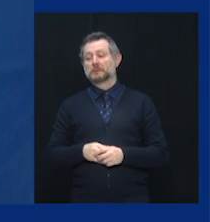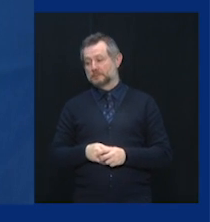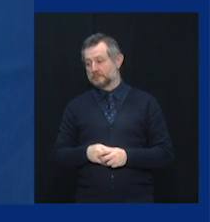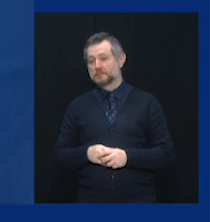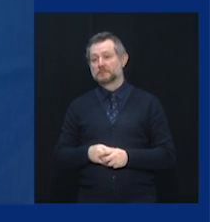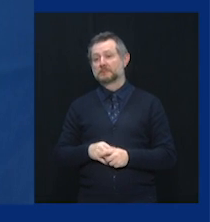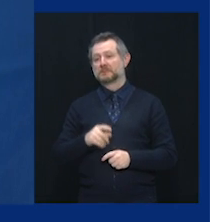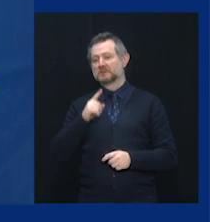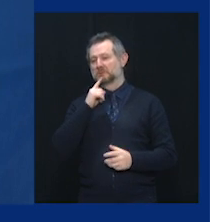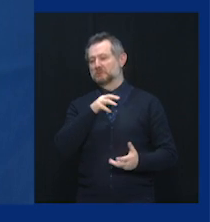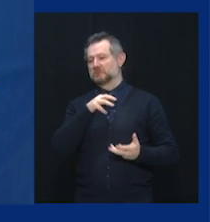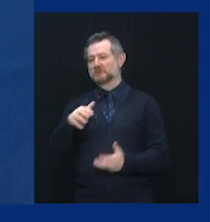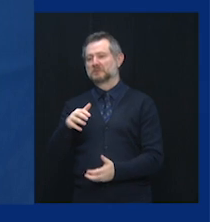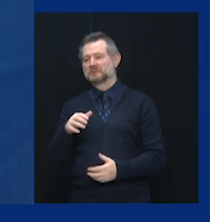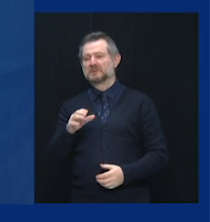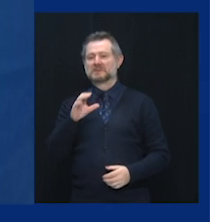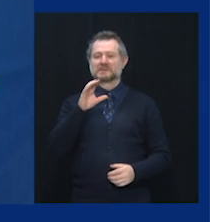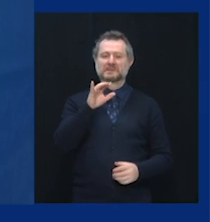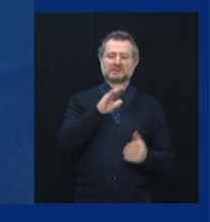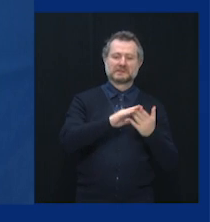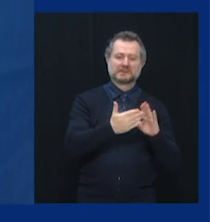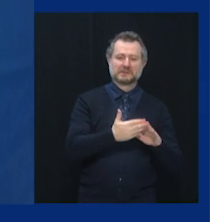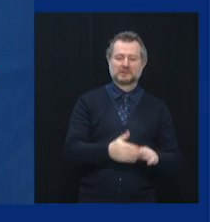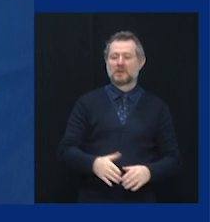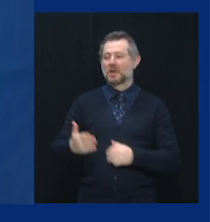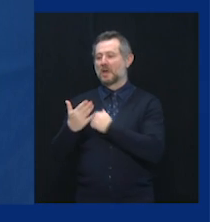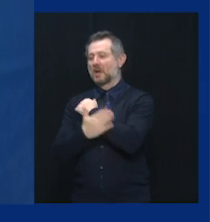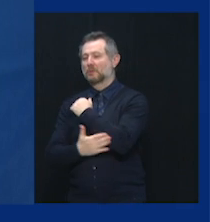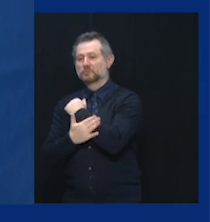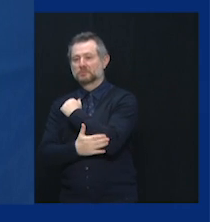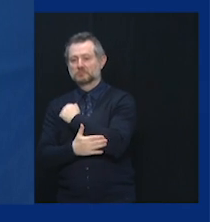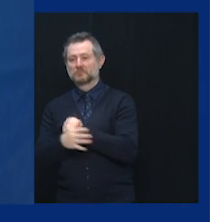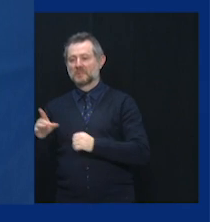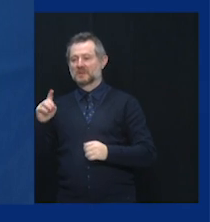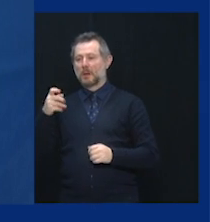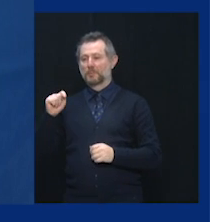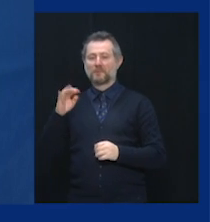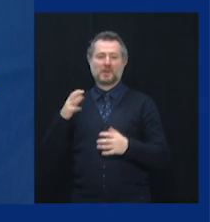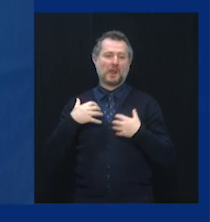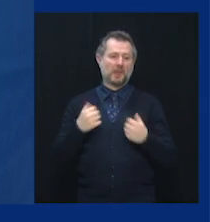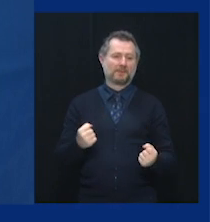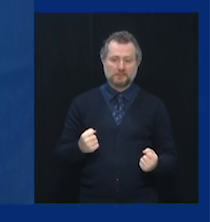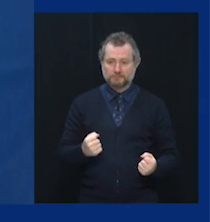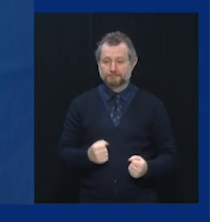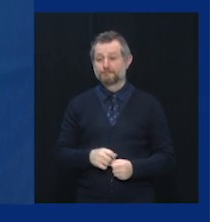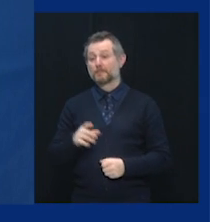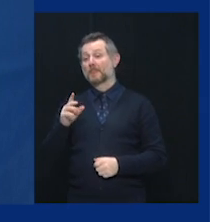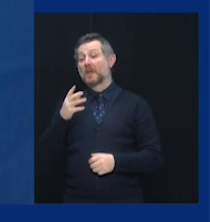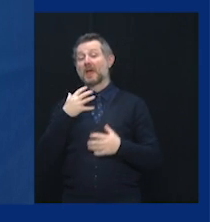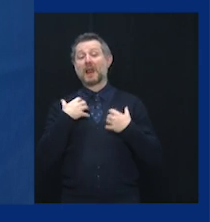city, county departments of health. Healthcare workers go to the hospitals.